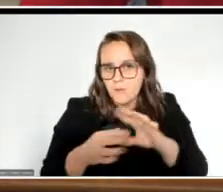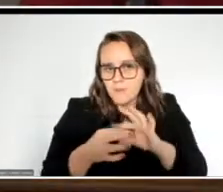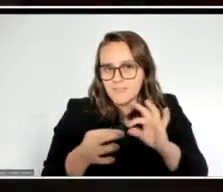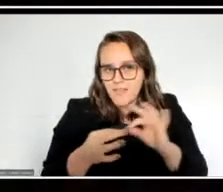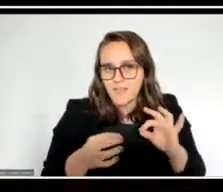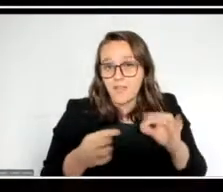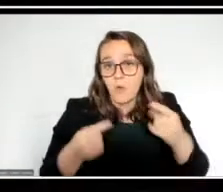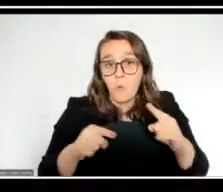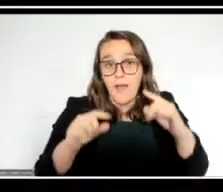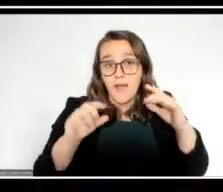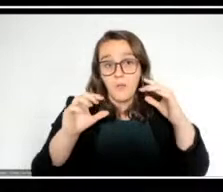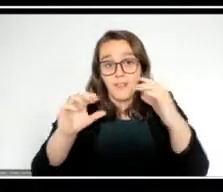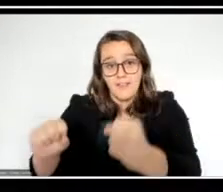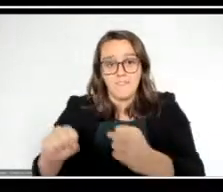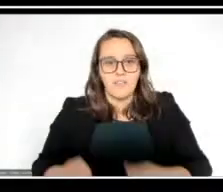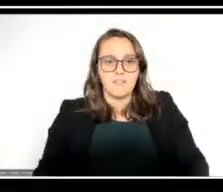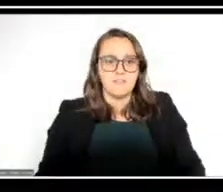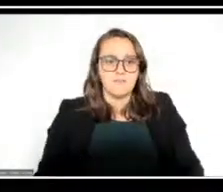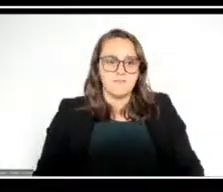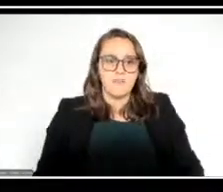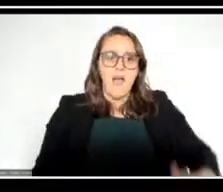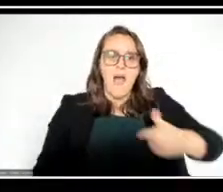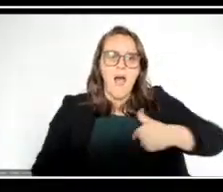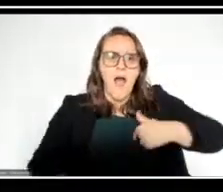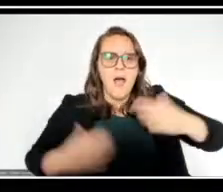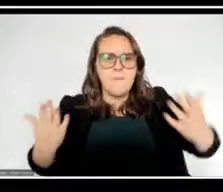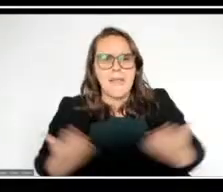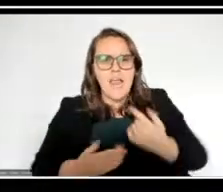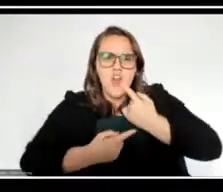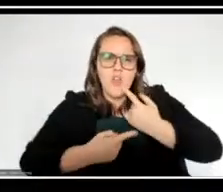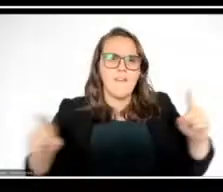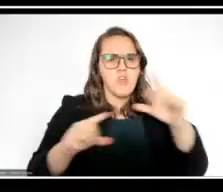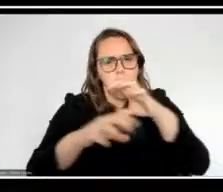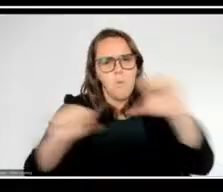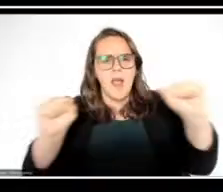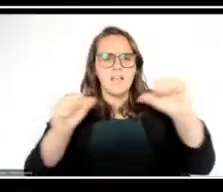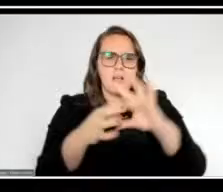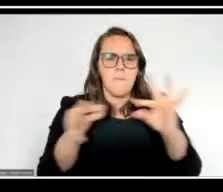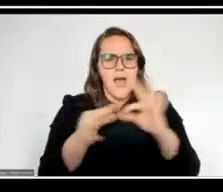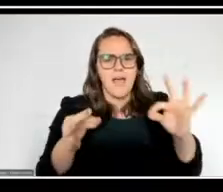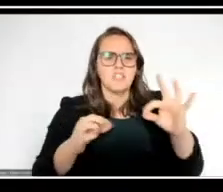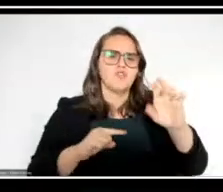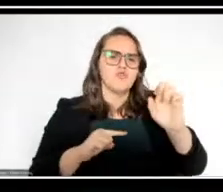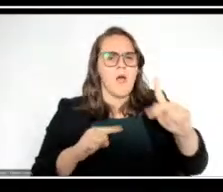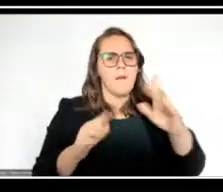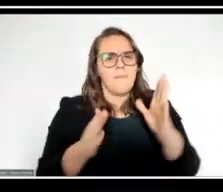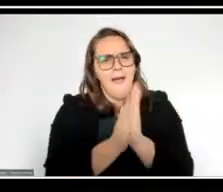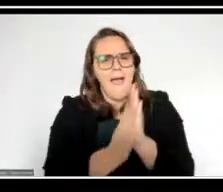Here delivering the president's message. Donald Trump has asked everybody to go home.